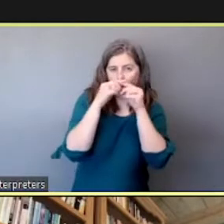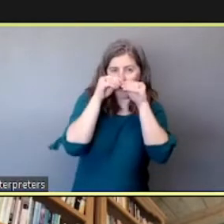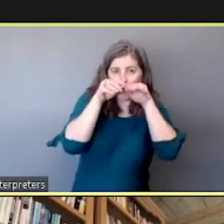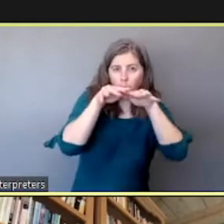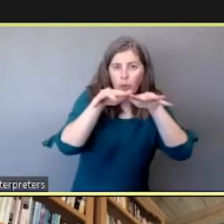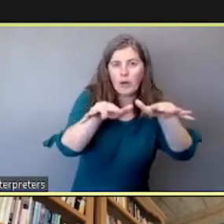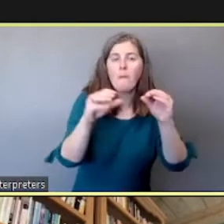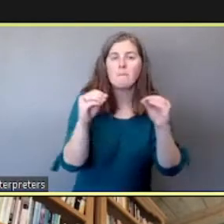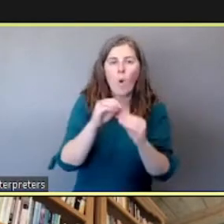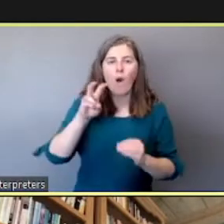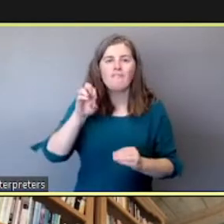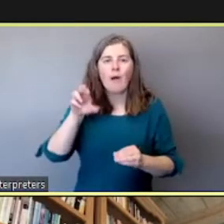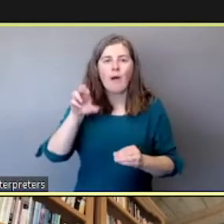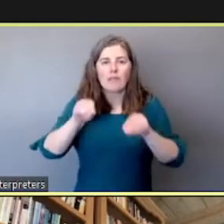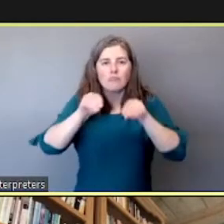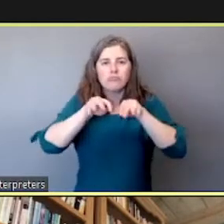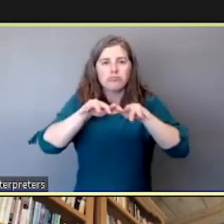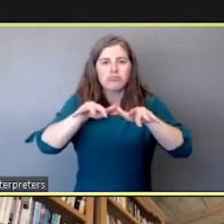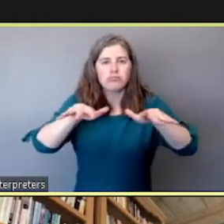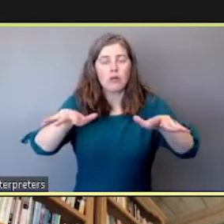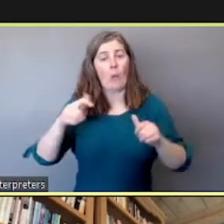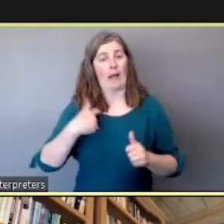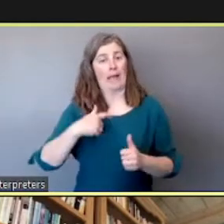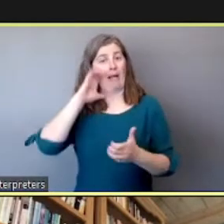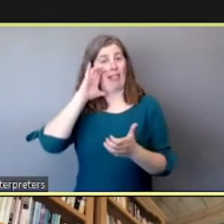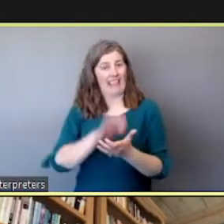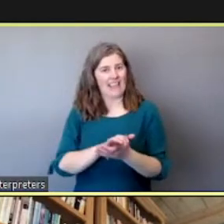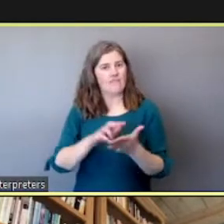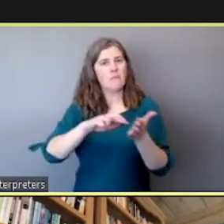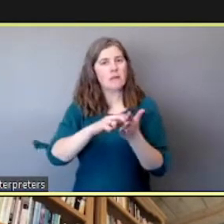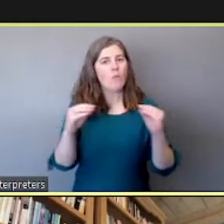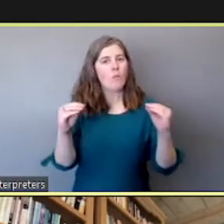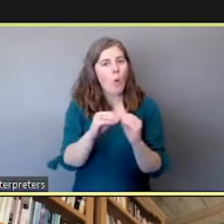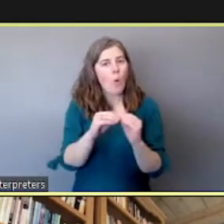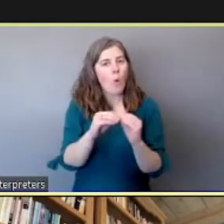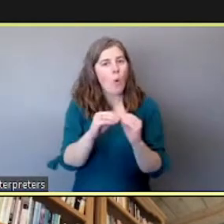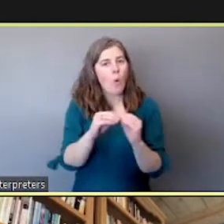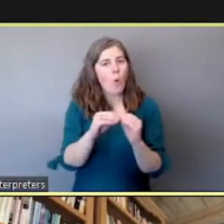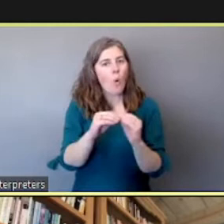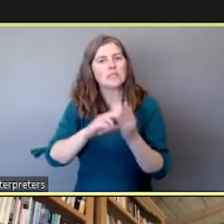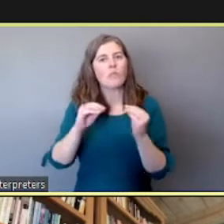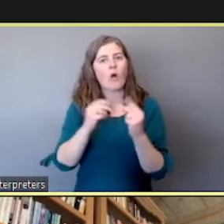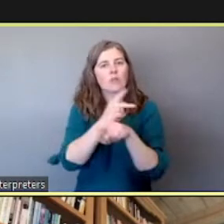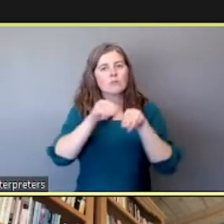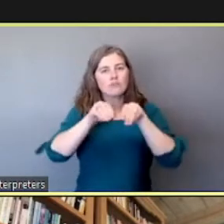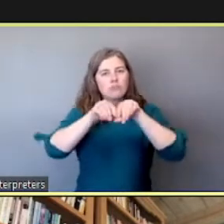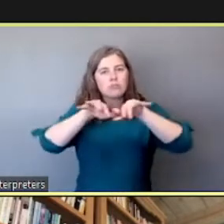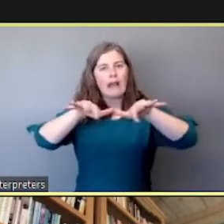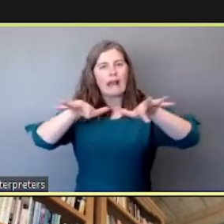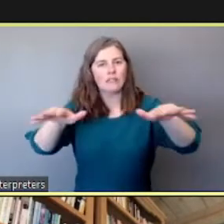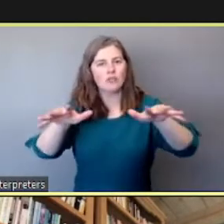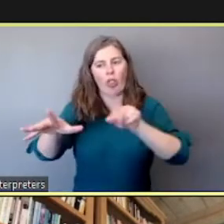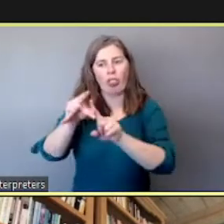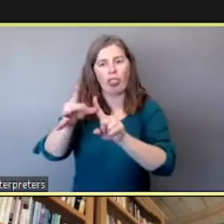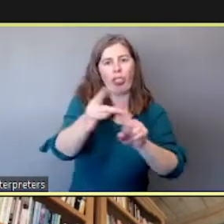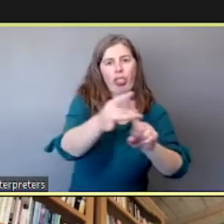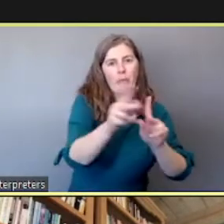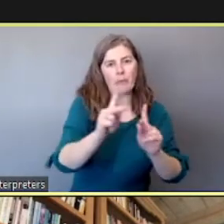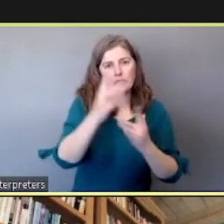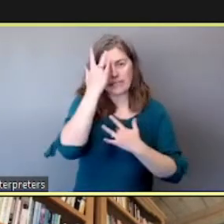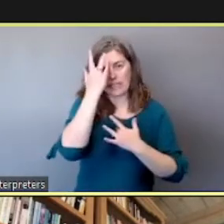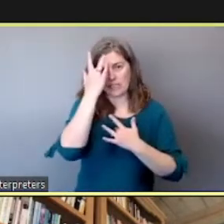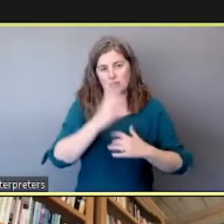more virus, which we believe means a lot more spread to other people.